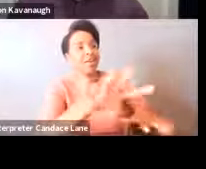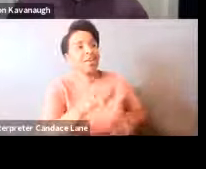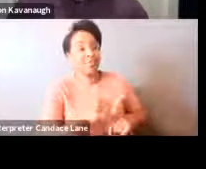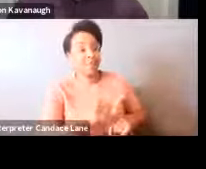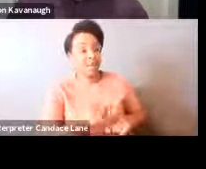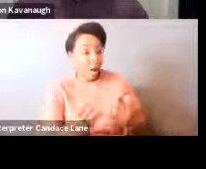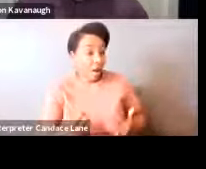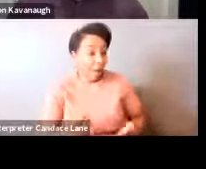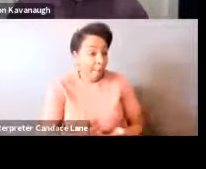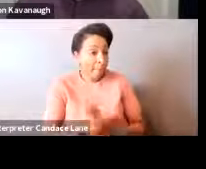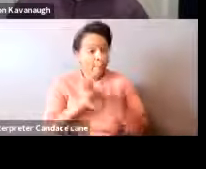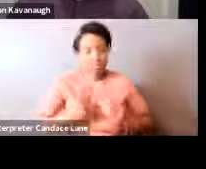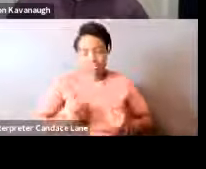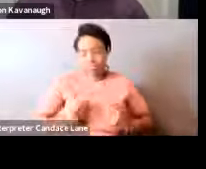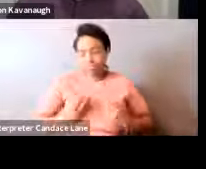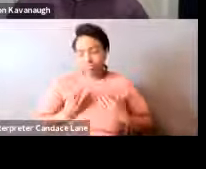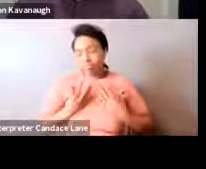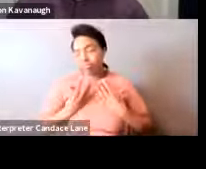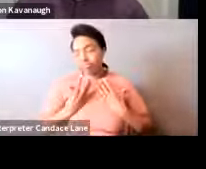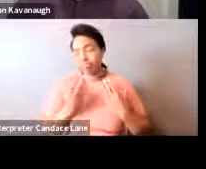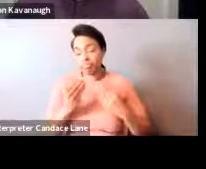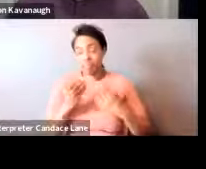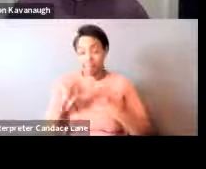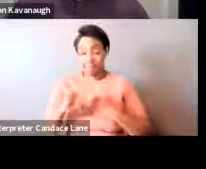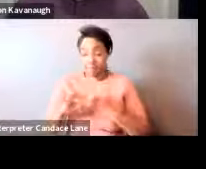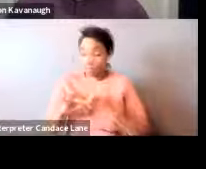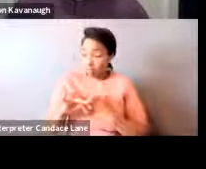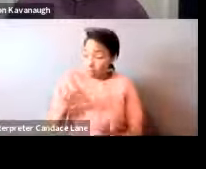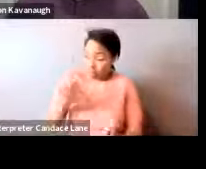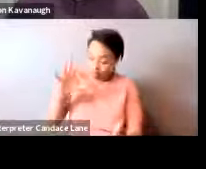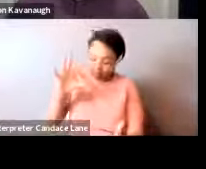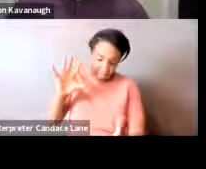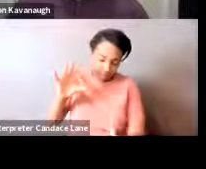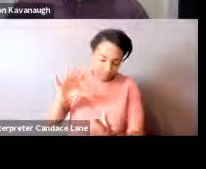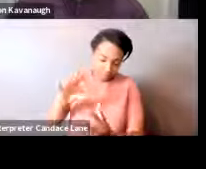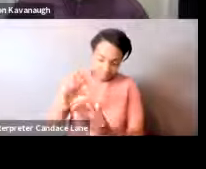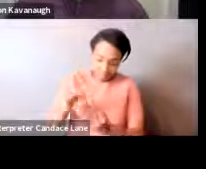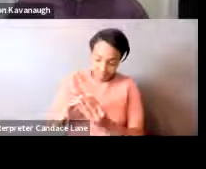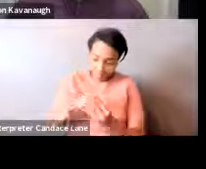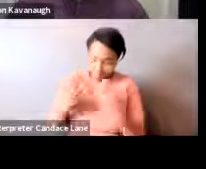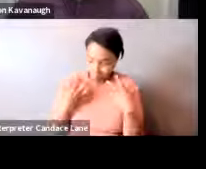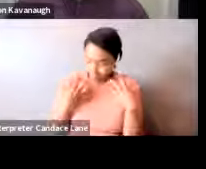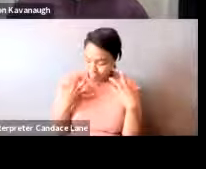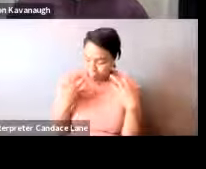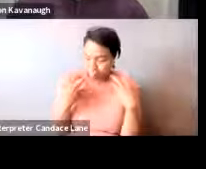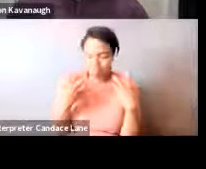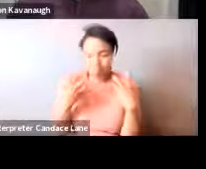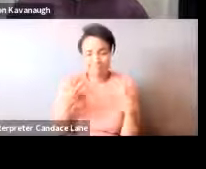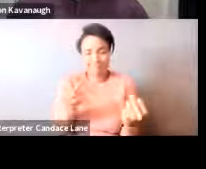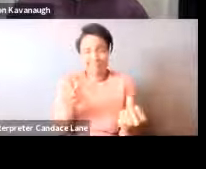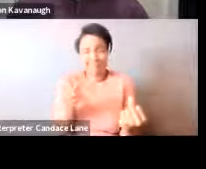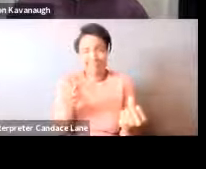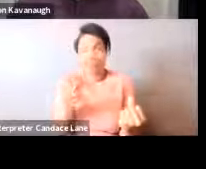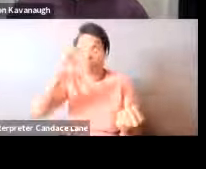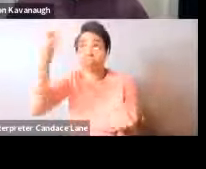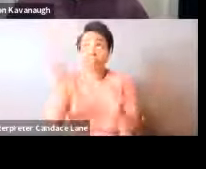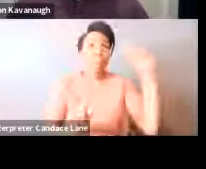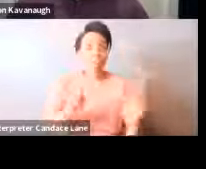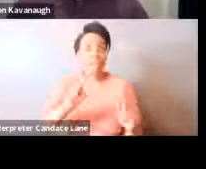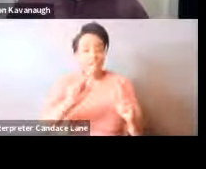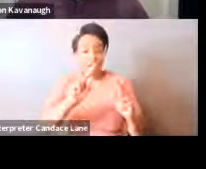soul, cascade down to make you whole, and healing thunder laughter. And I thank God that the rainbow was